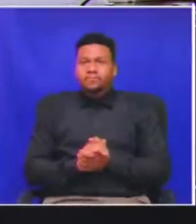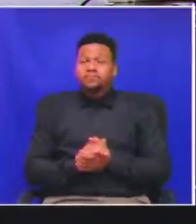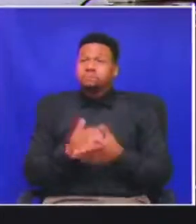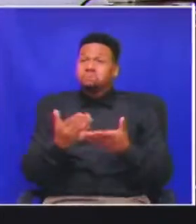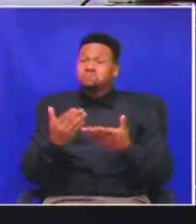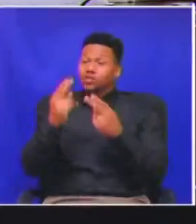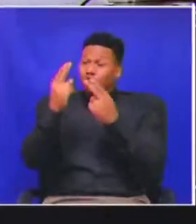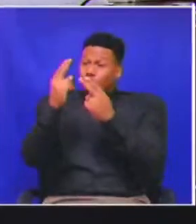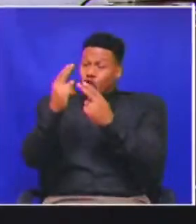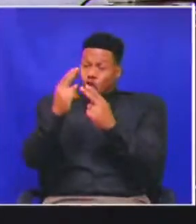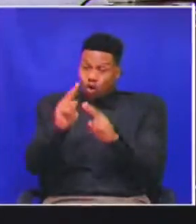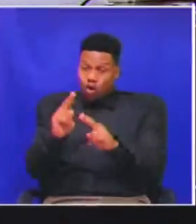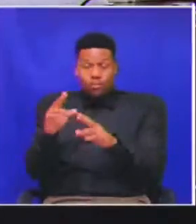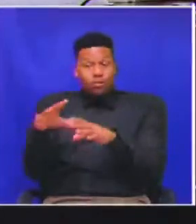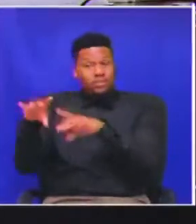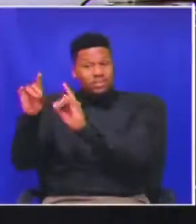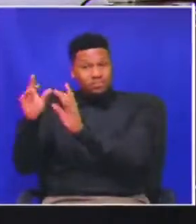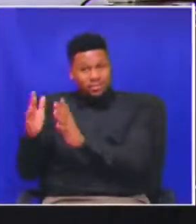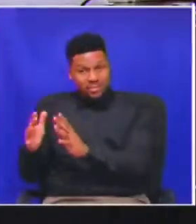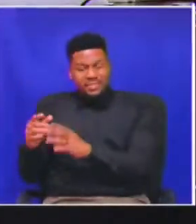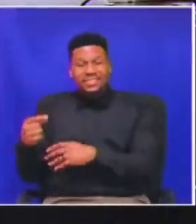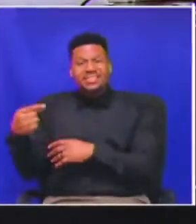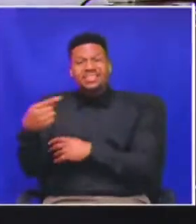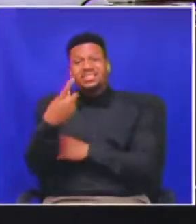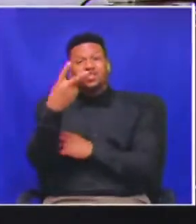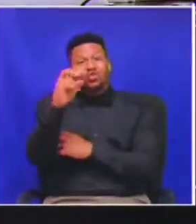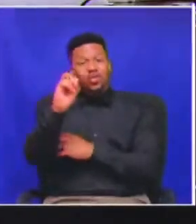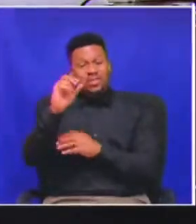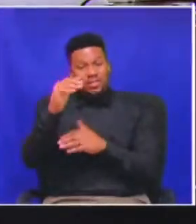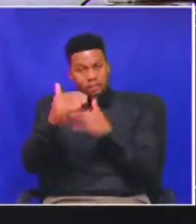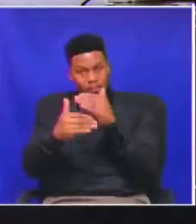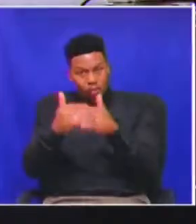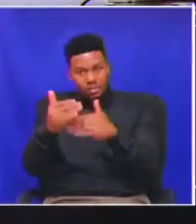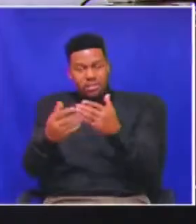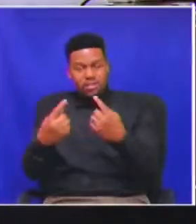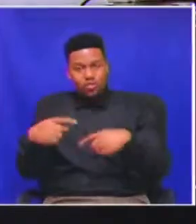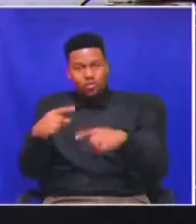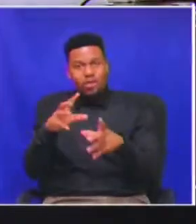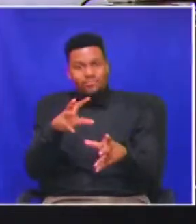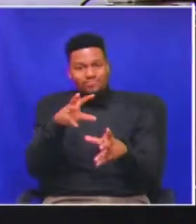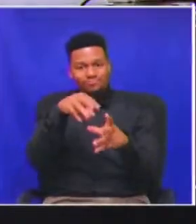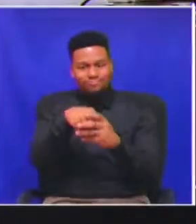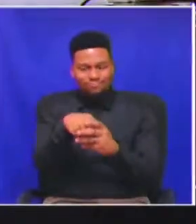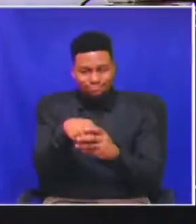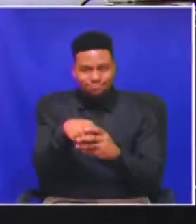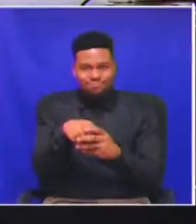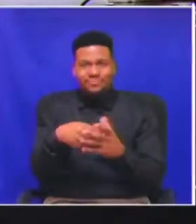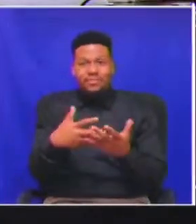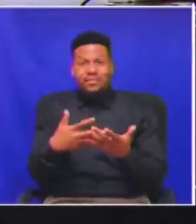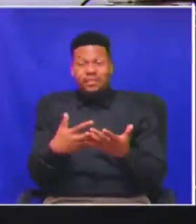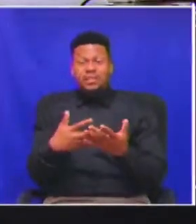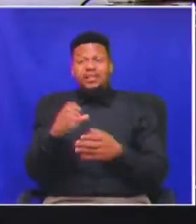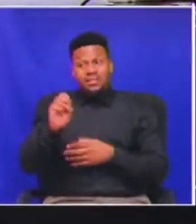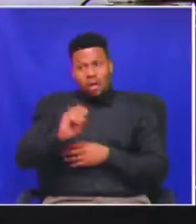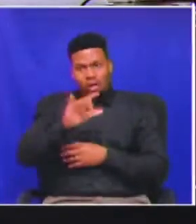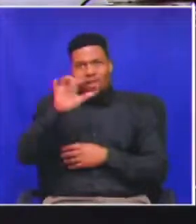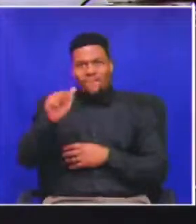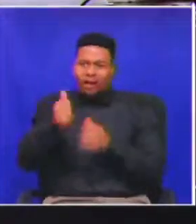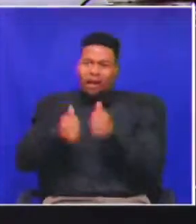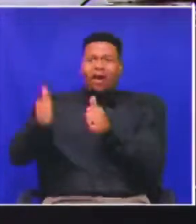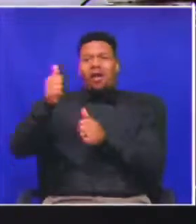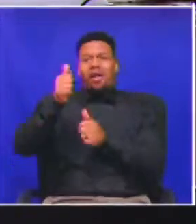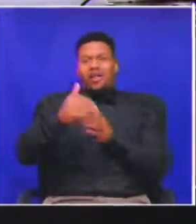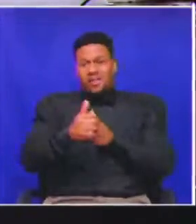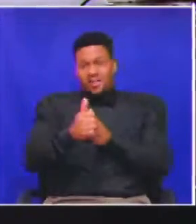Chairperson, the G20 process that we are involved in as South Africa, as its presidency,